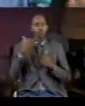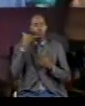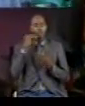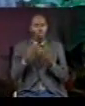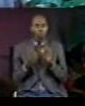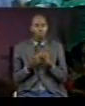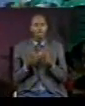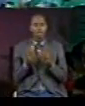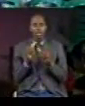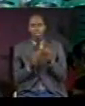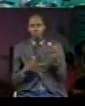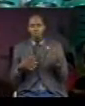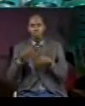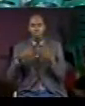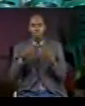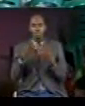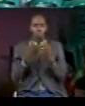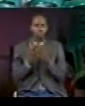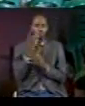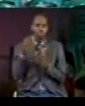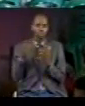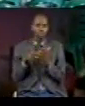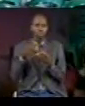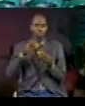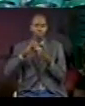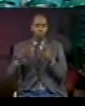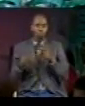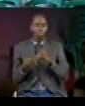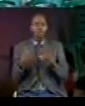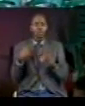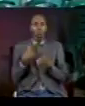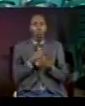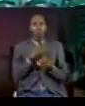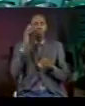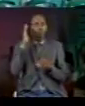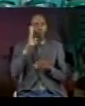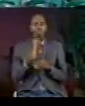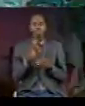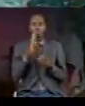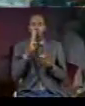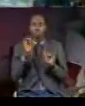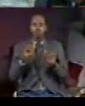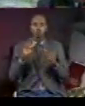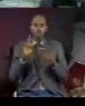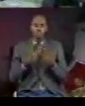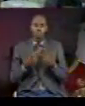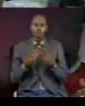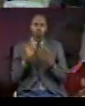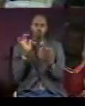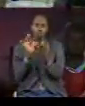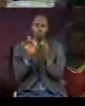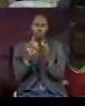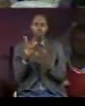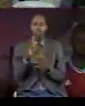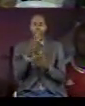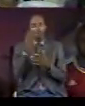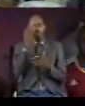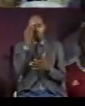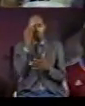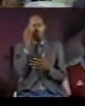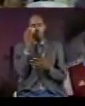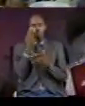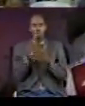you, and you'll be able to share with us what the Lord has done in your life. And there will